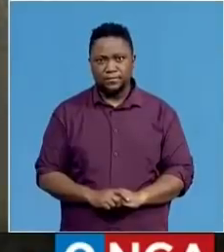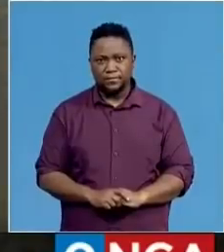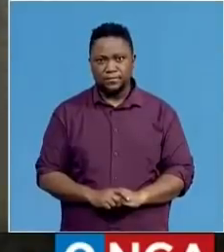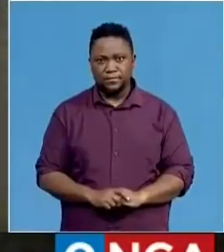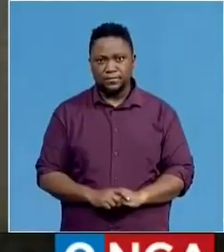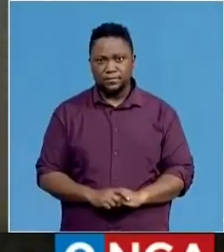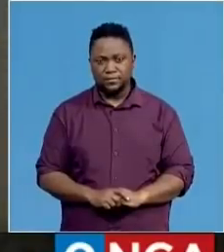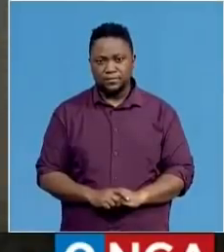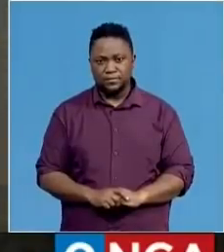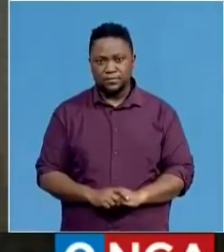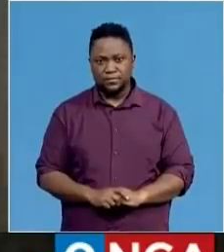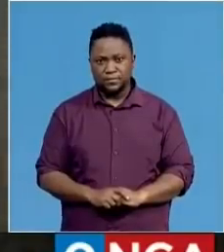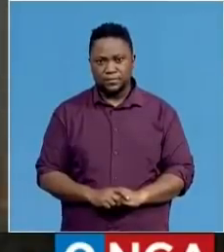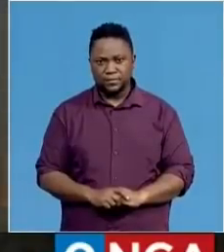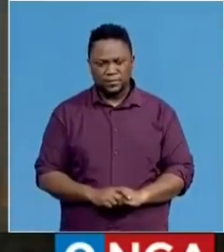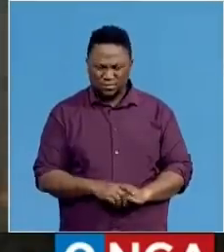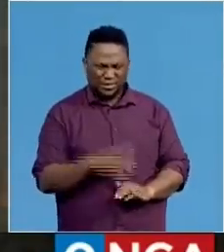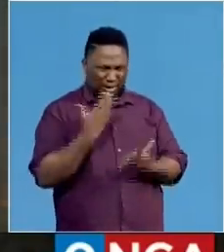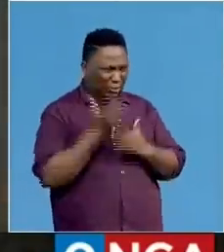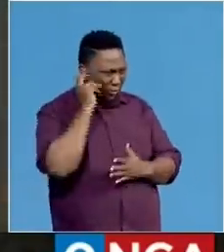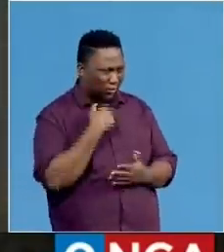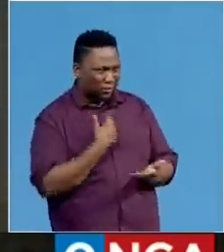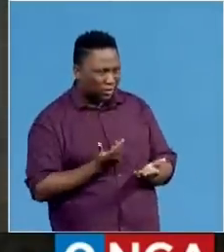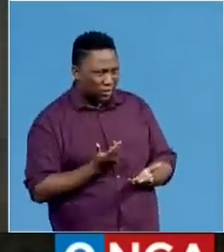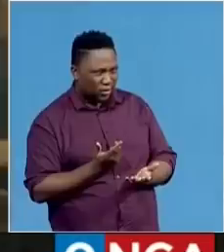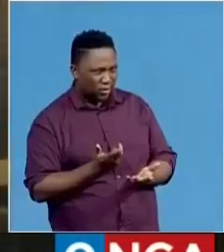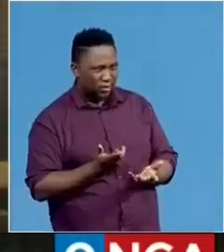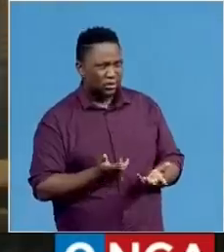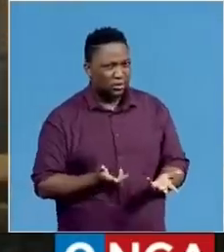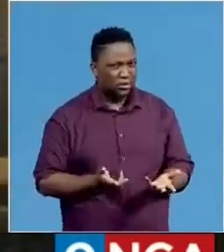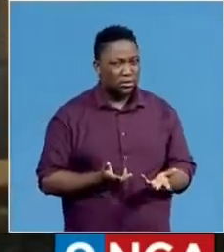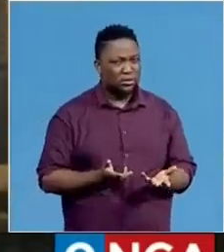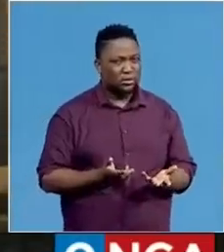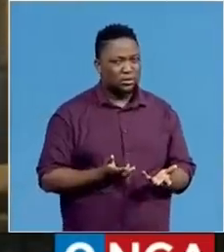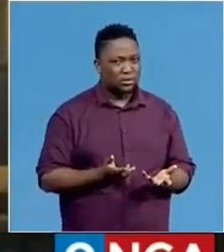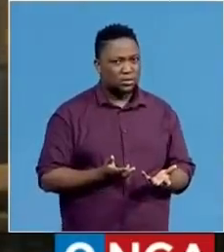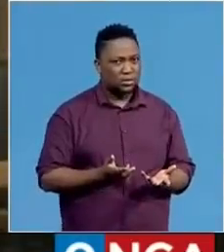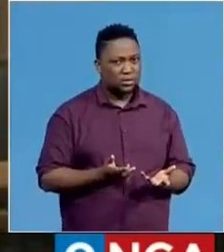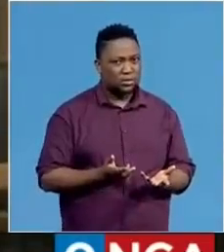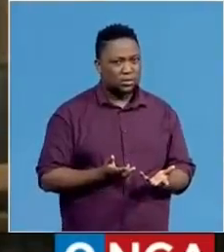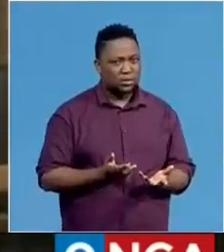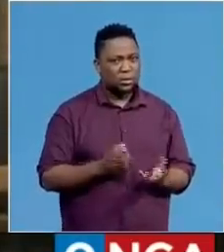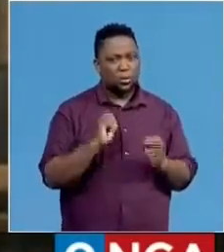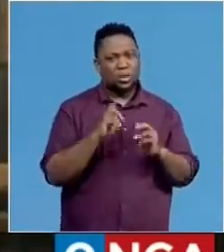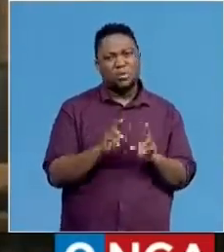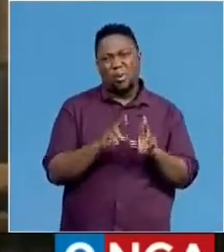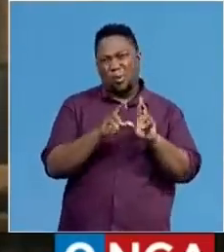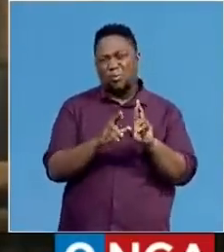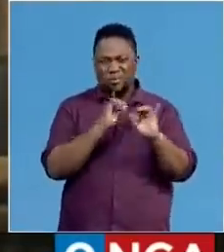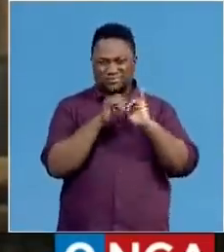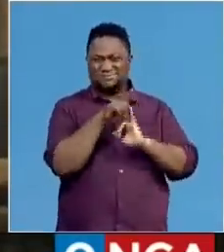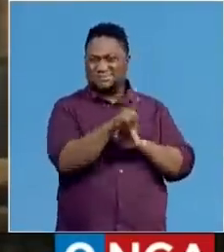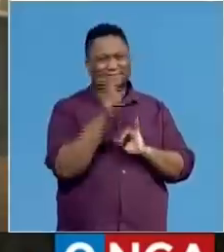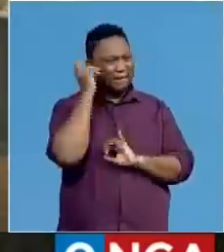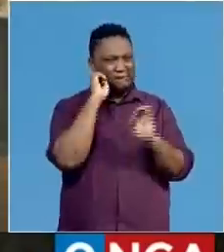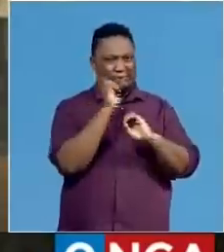Dimakatso, are you able to hear me? All right, well, we were hoping to speak to Dimakazo Khadienyani. She